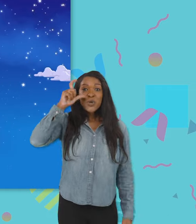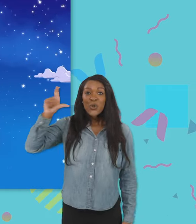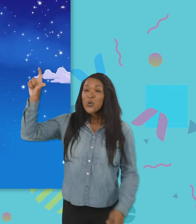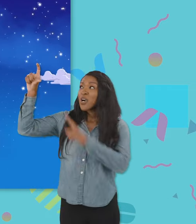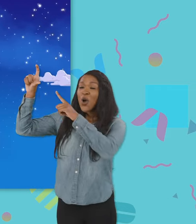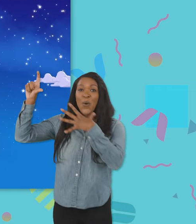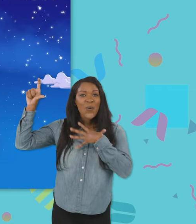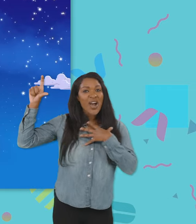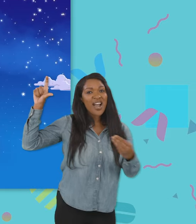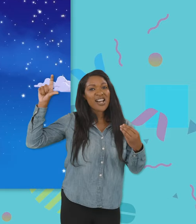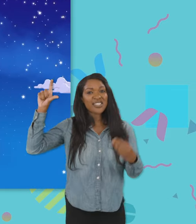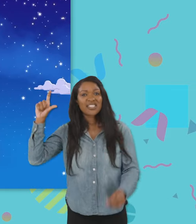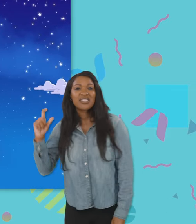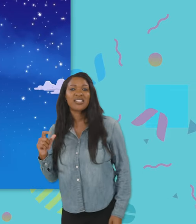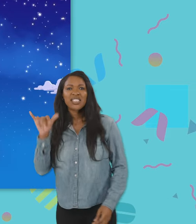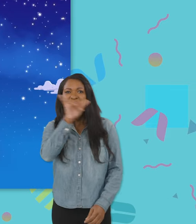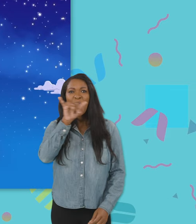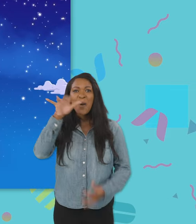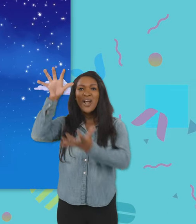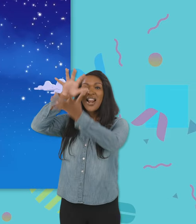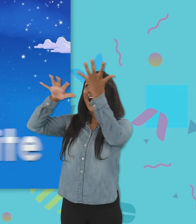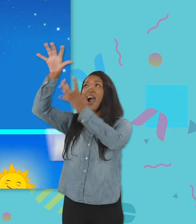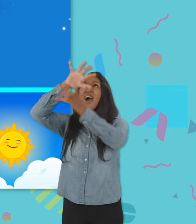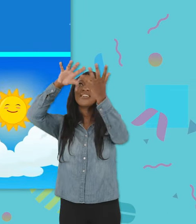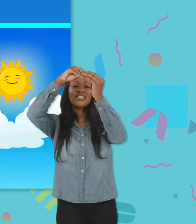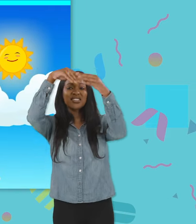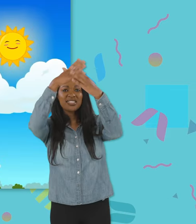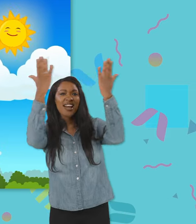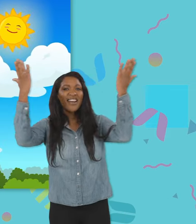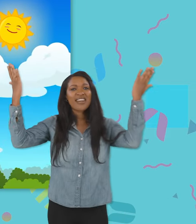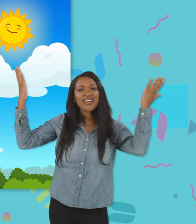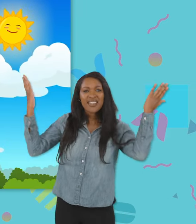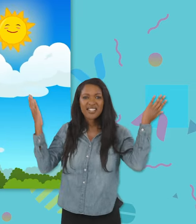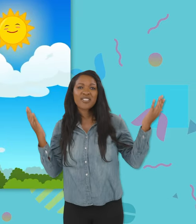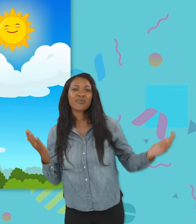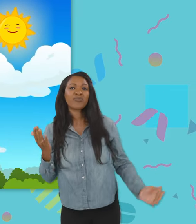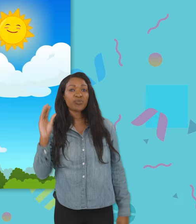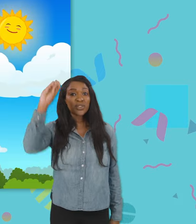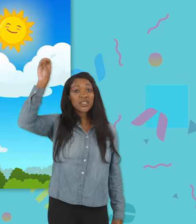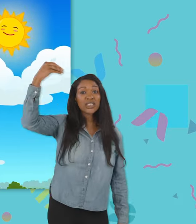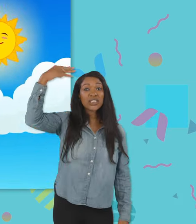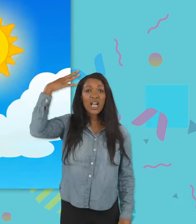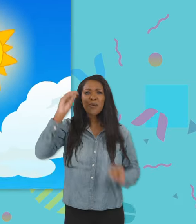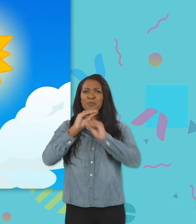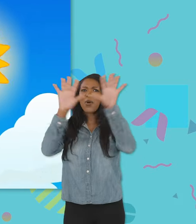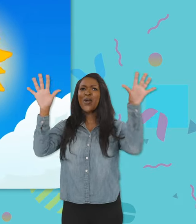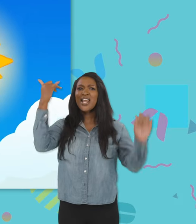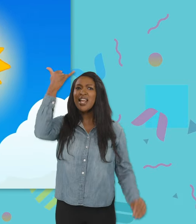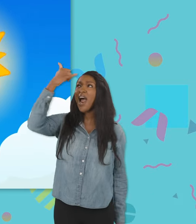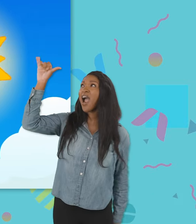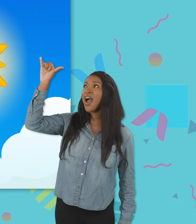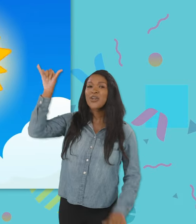Ooh, the moon is white, just like the clouds in the sky. The